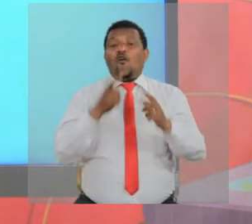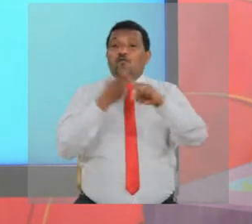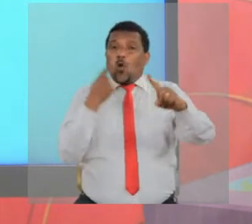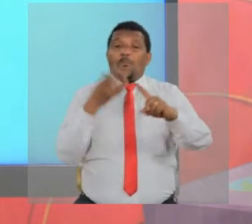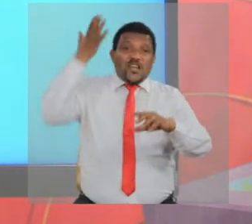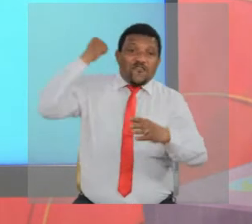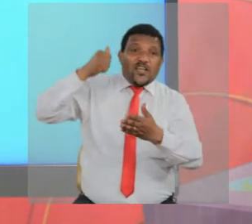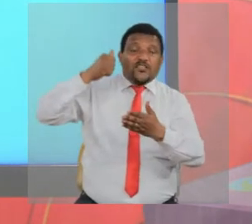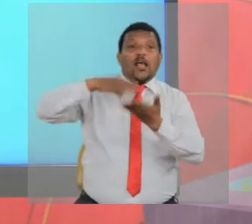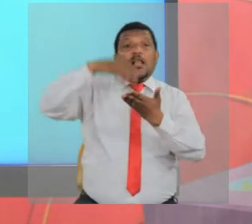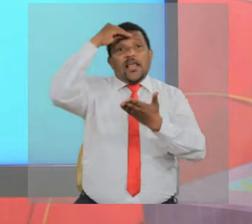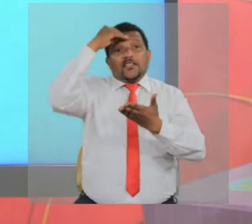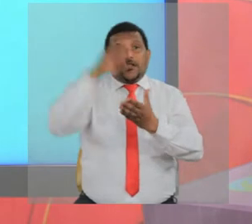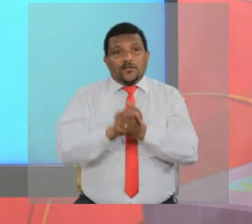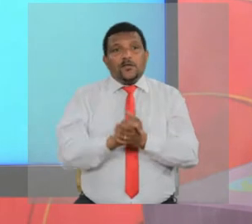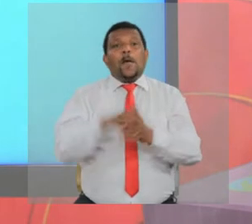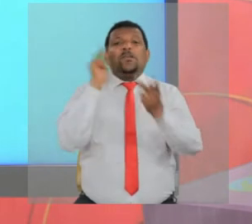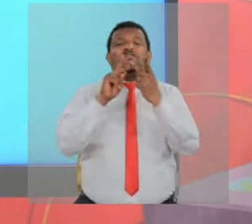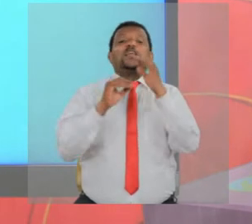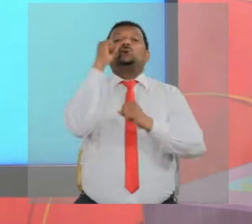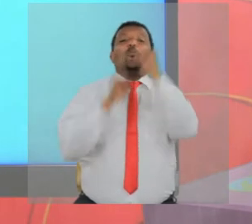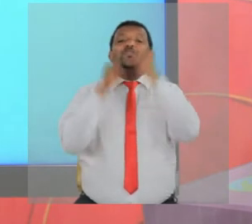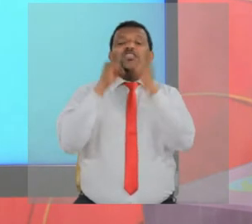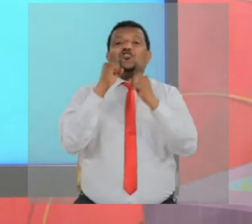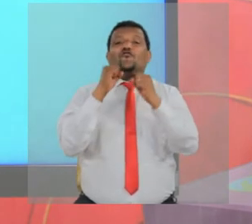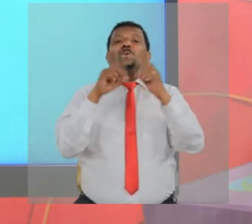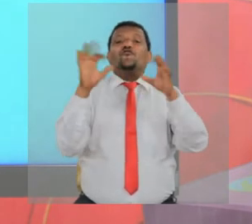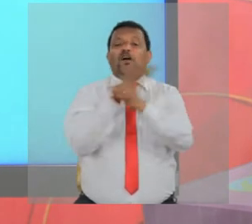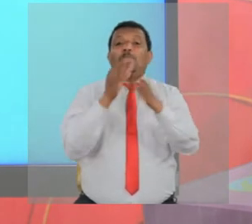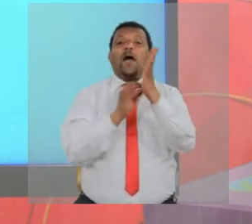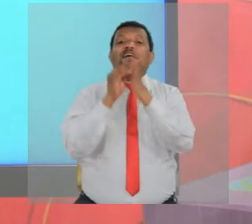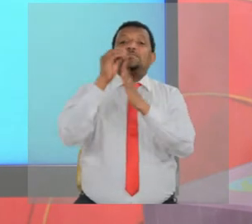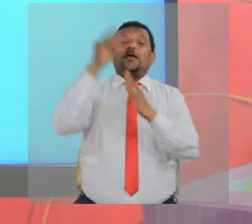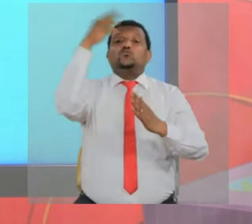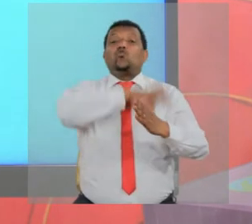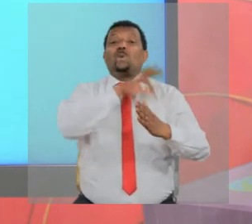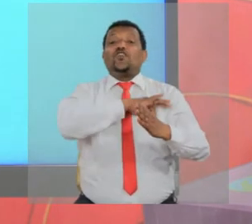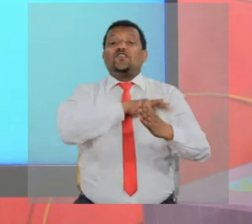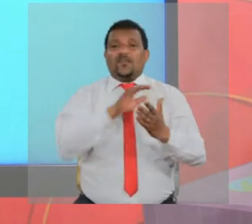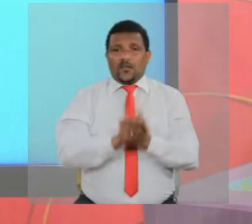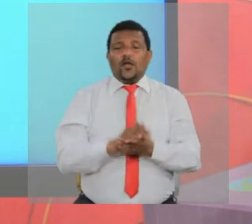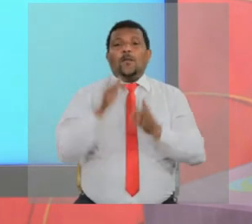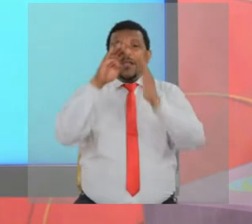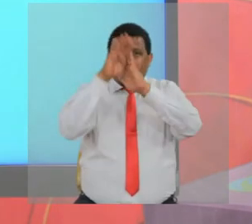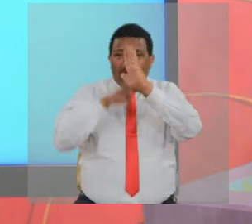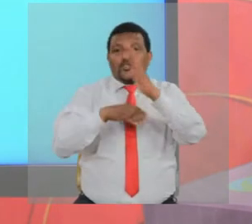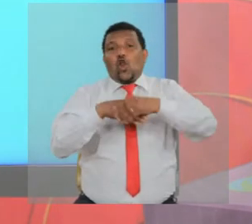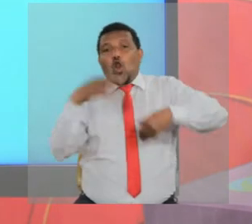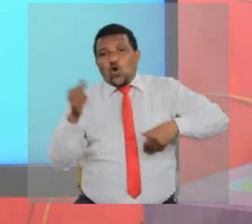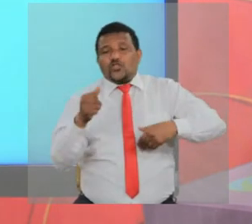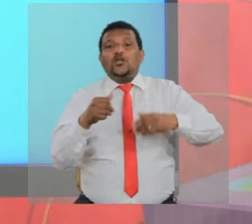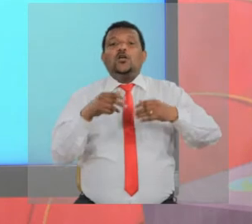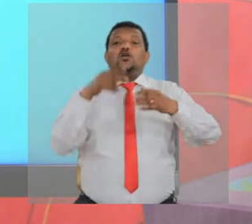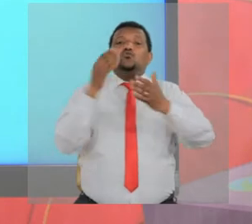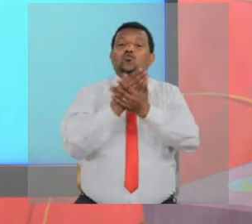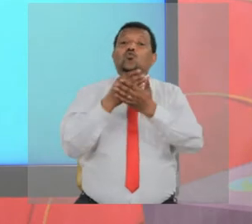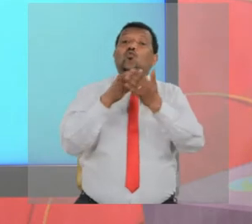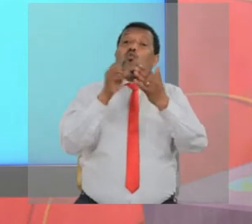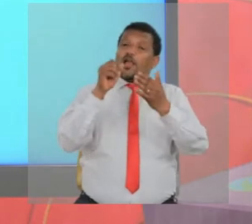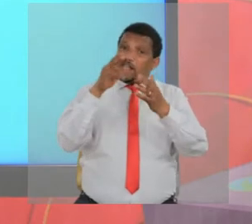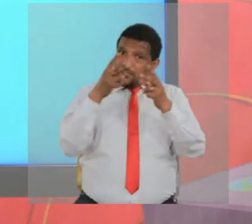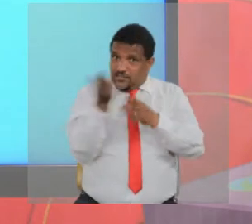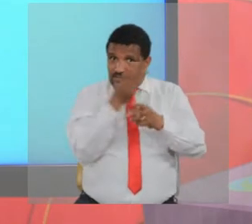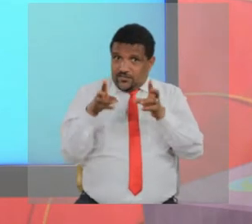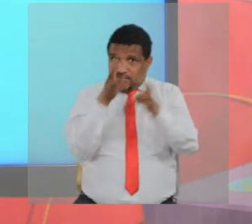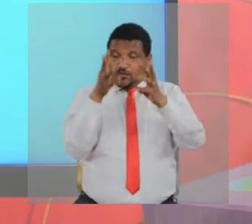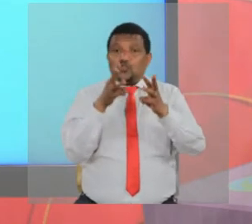From the previous lesson, a perfectly competitive firm maximizes profits or minimize loss in two ways, called the